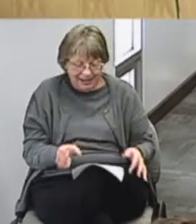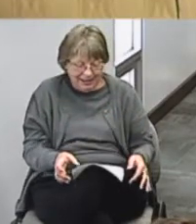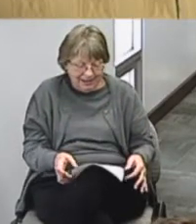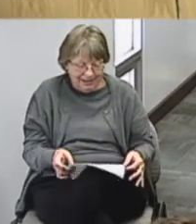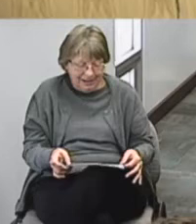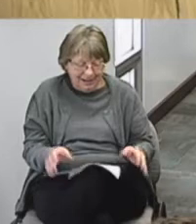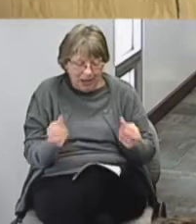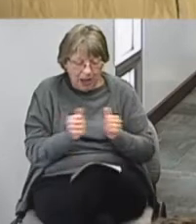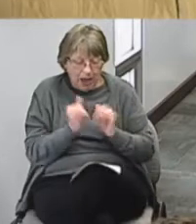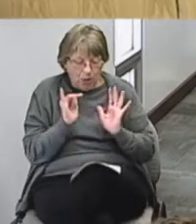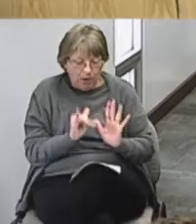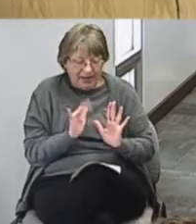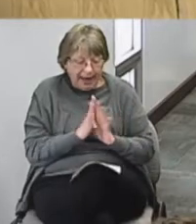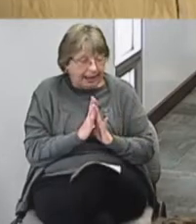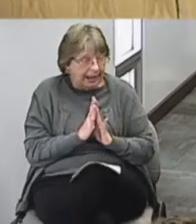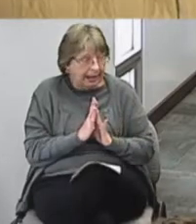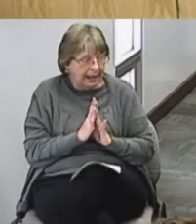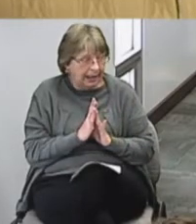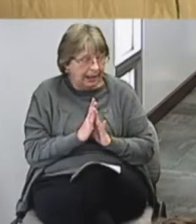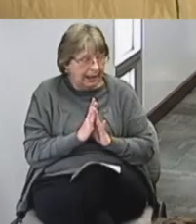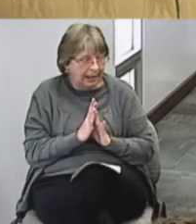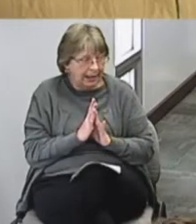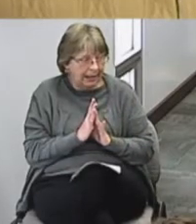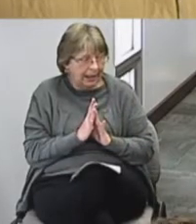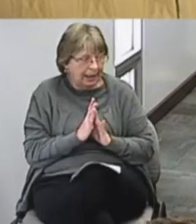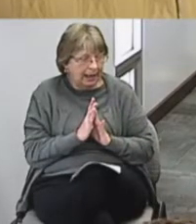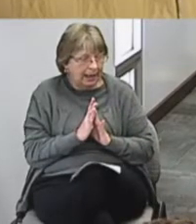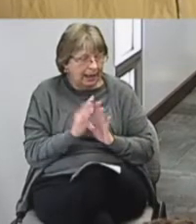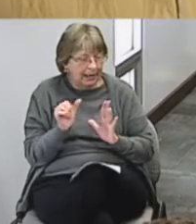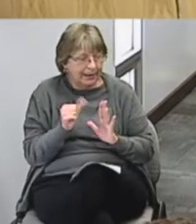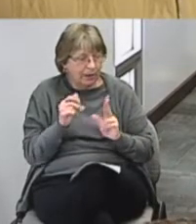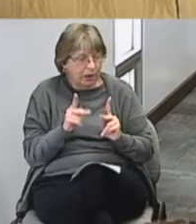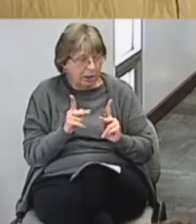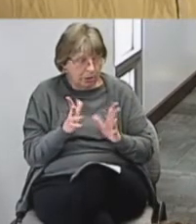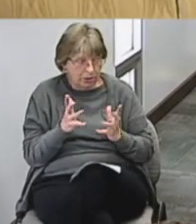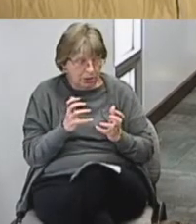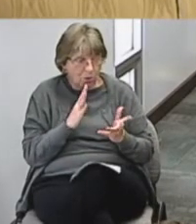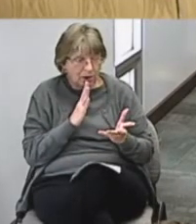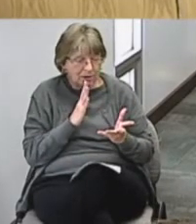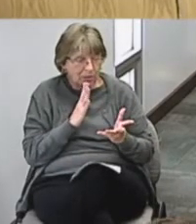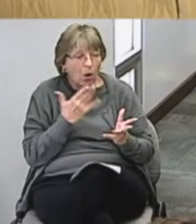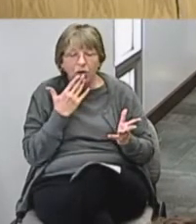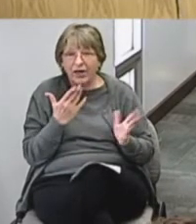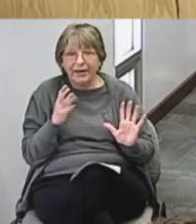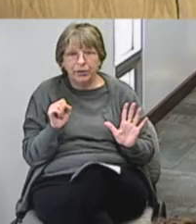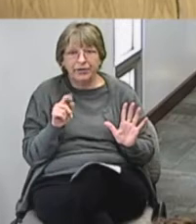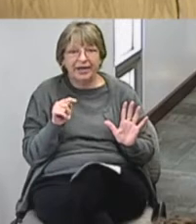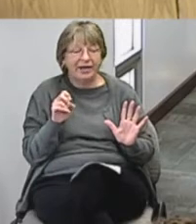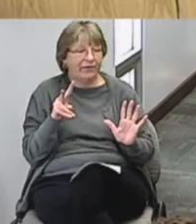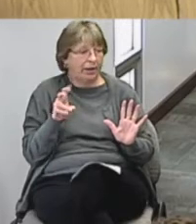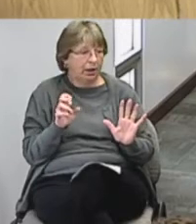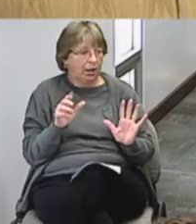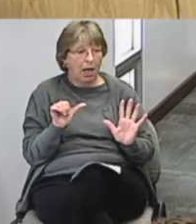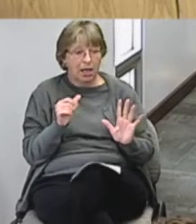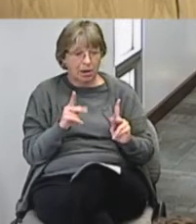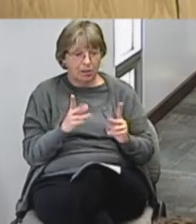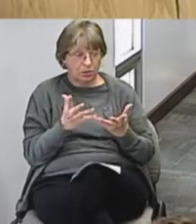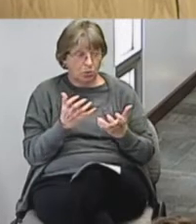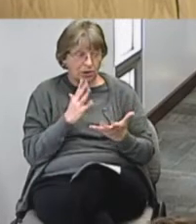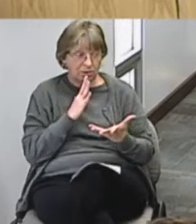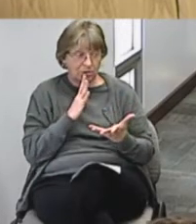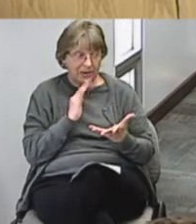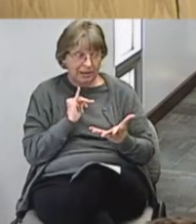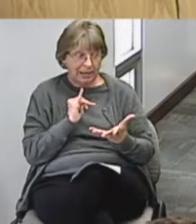With that being said, then. Might there be somebody else who wants to speak? Oh, and I thank you, Steve, for pointing that out. If there is anybody else who wants to speak to